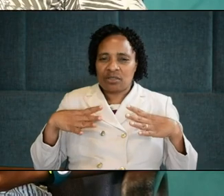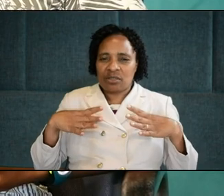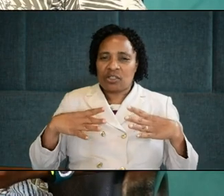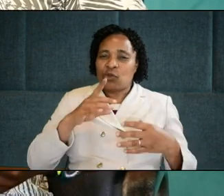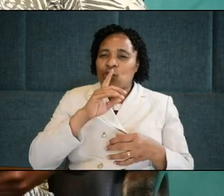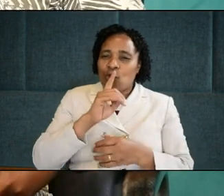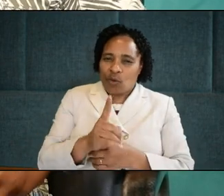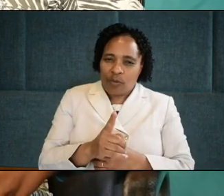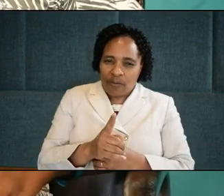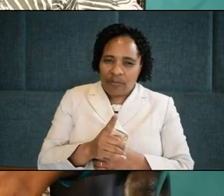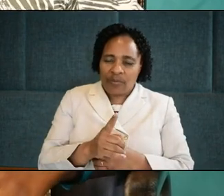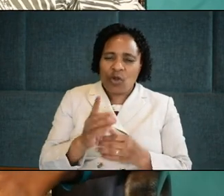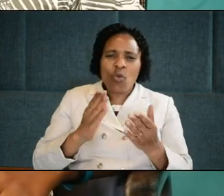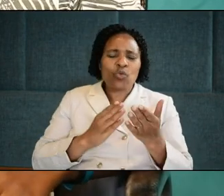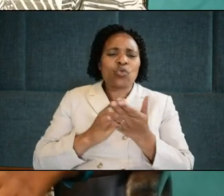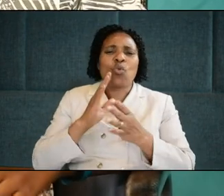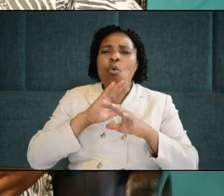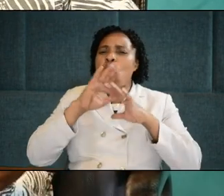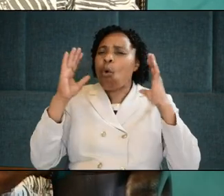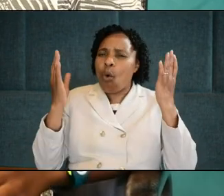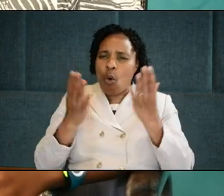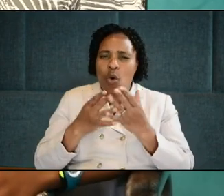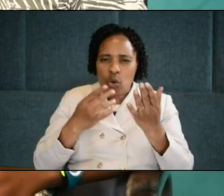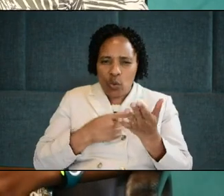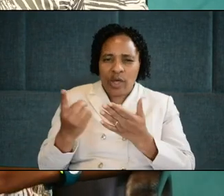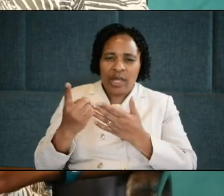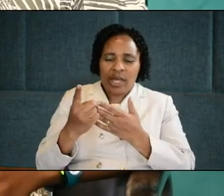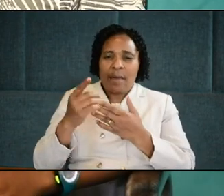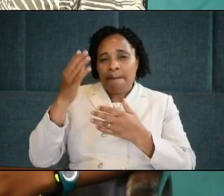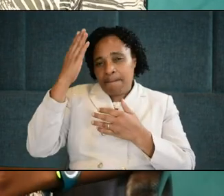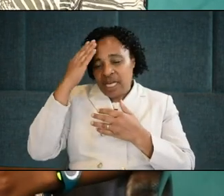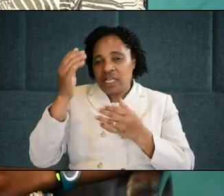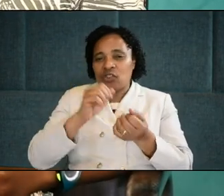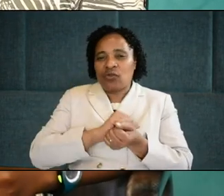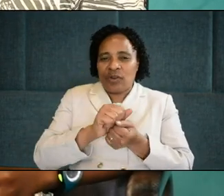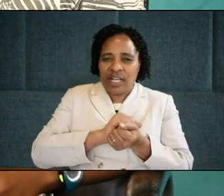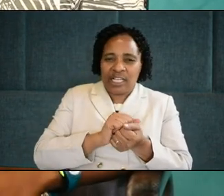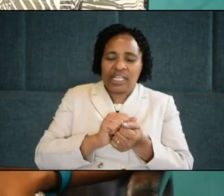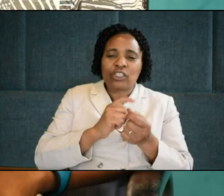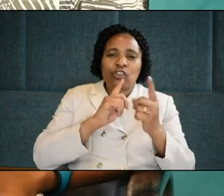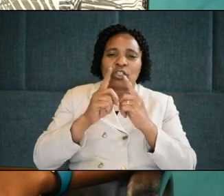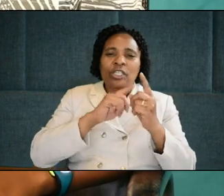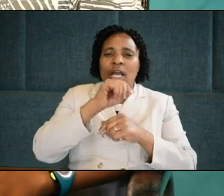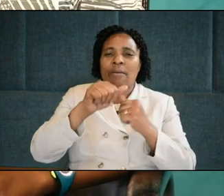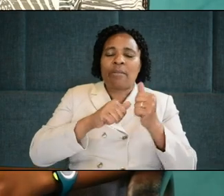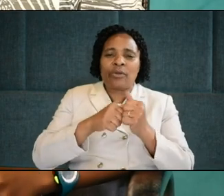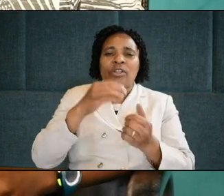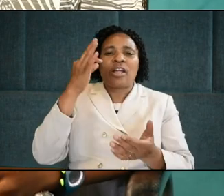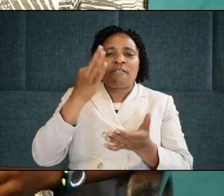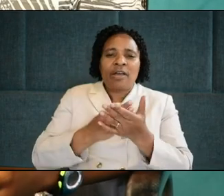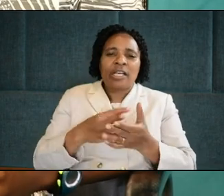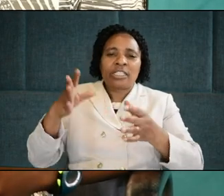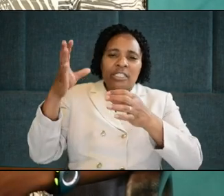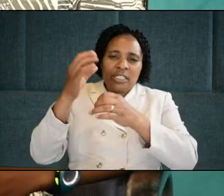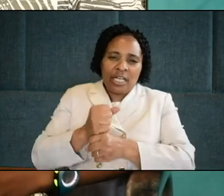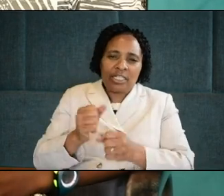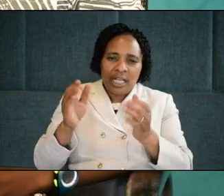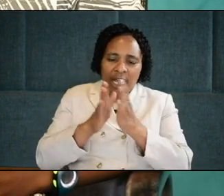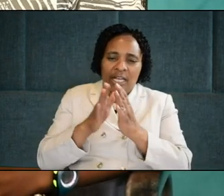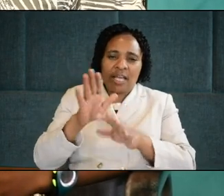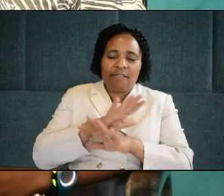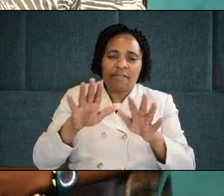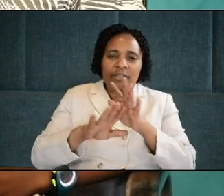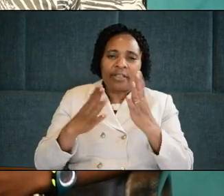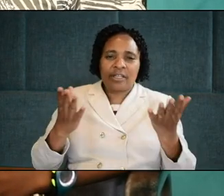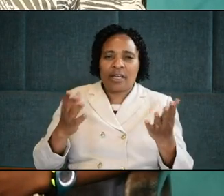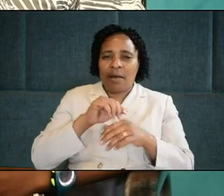So throughout the whole week from Monday to Friday, what we've been like talking about is faith, trust, and everything about